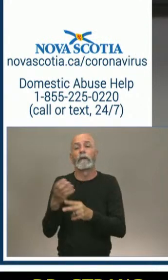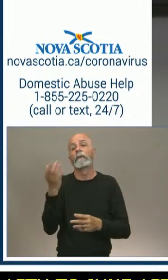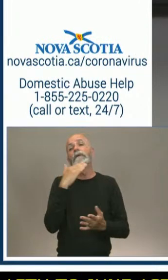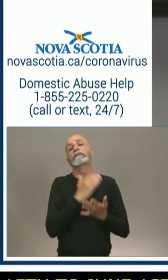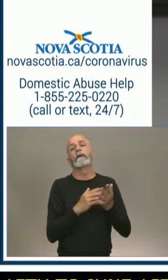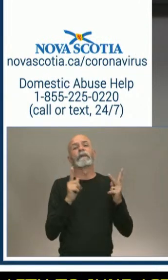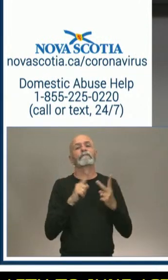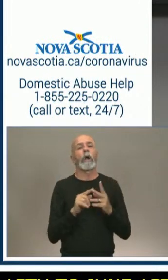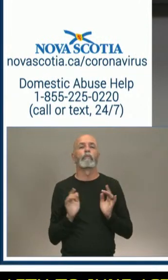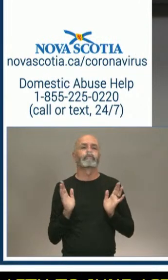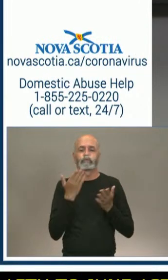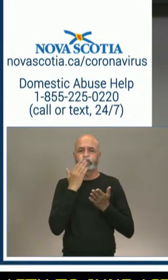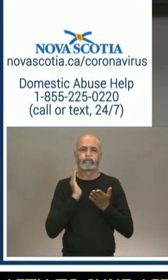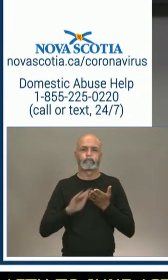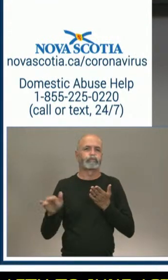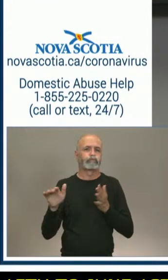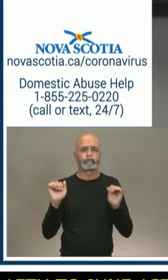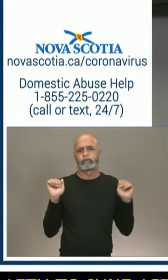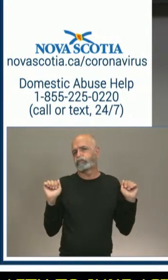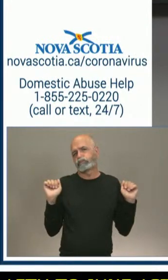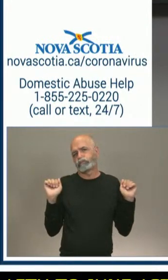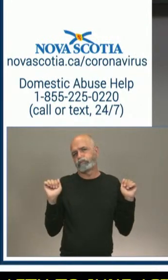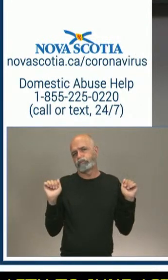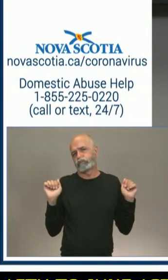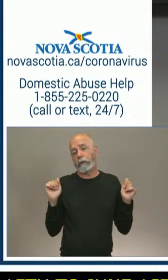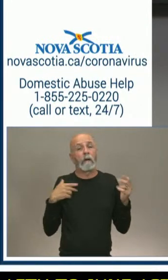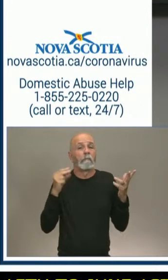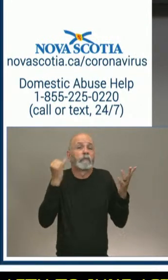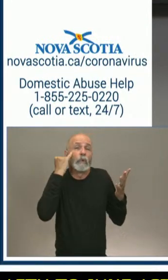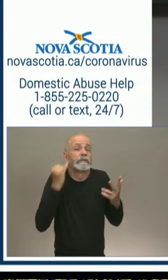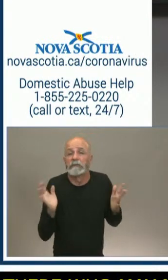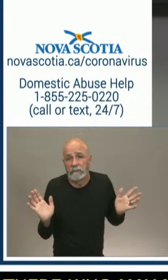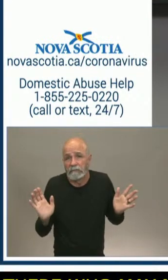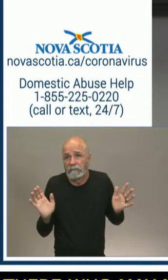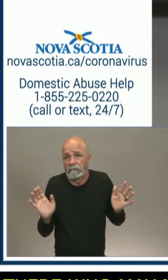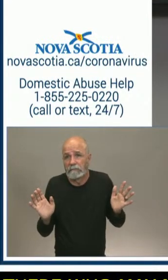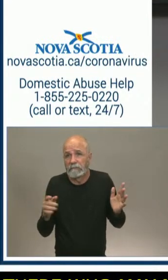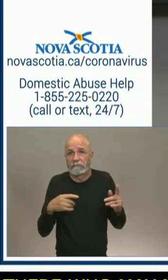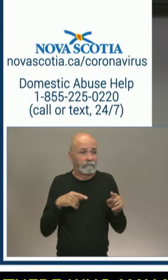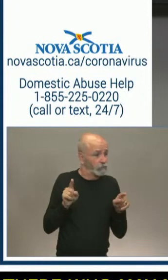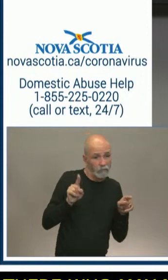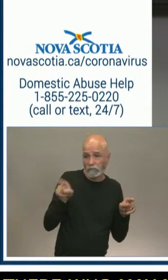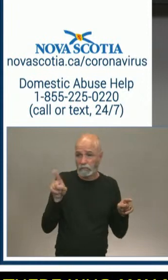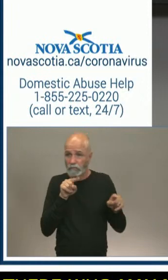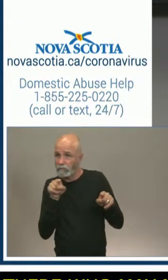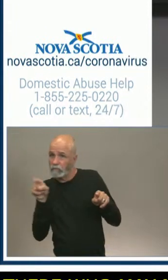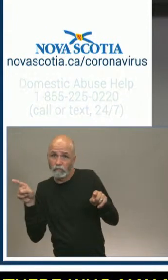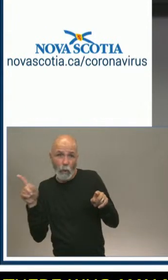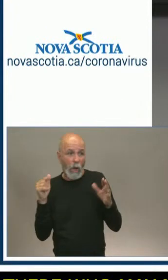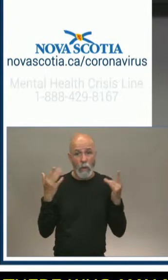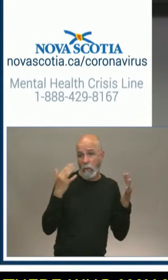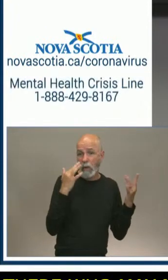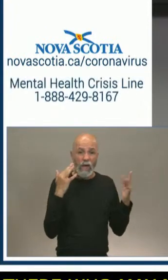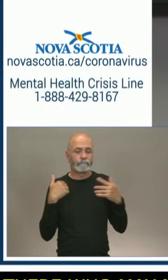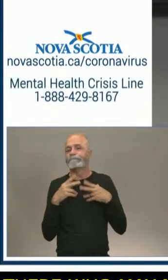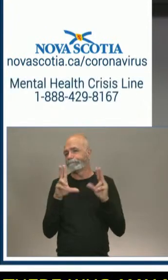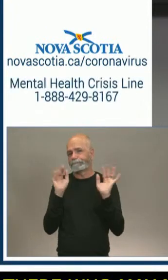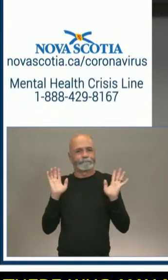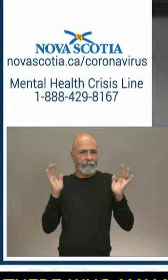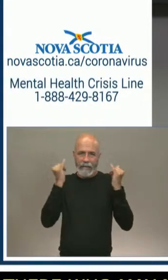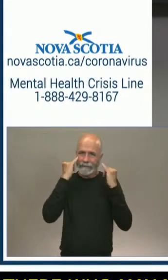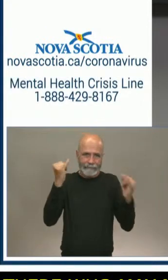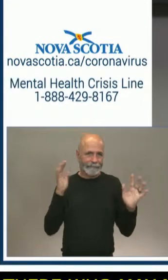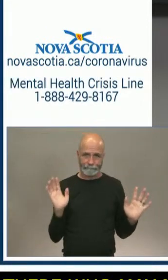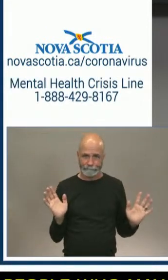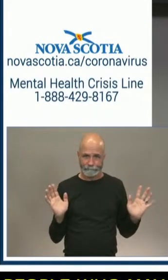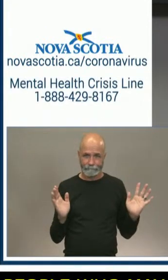vaccinated. We don't have the breakdown at an individual level about why somebody may or may not have had a vaccine. So it's going to be a combination of both